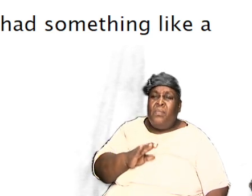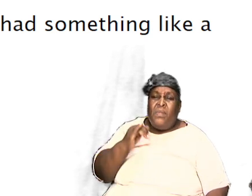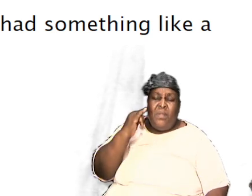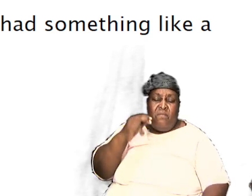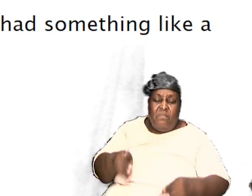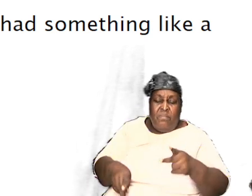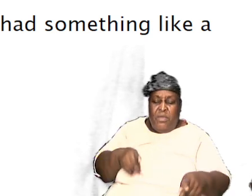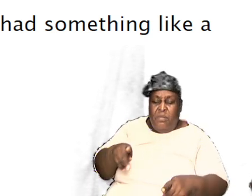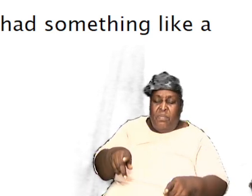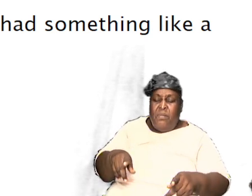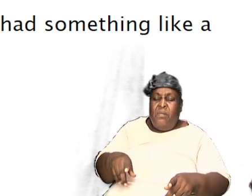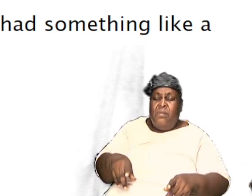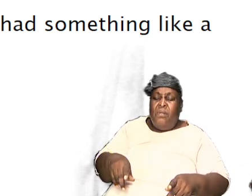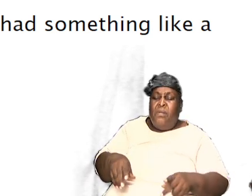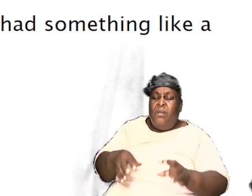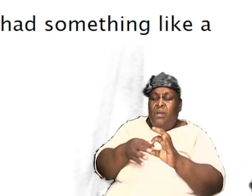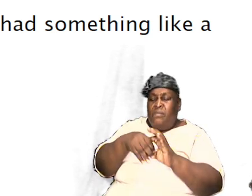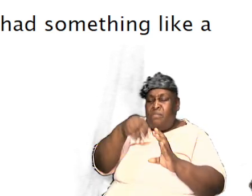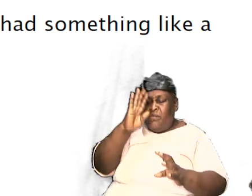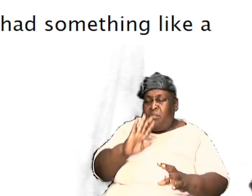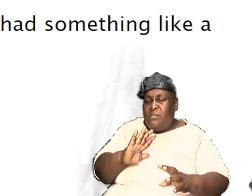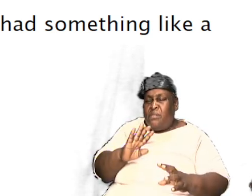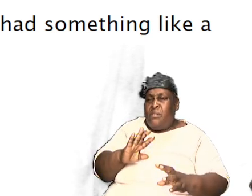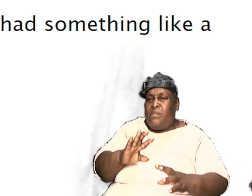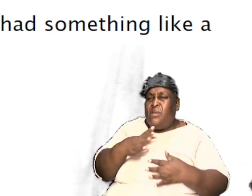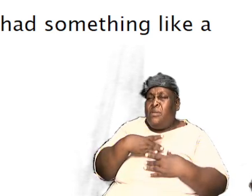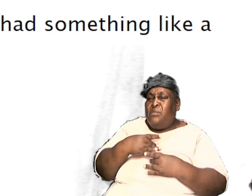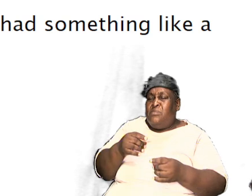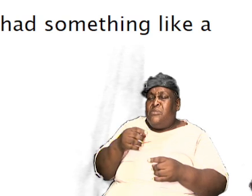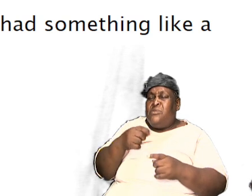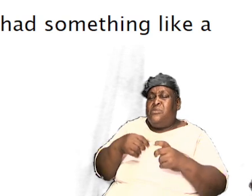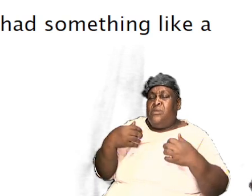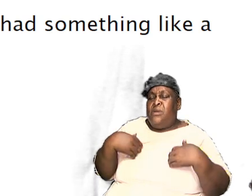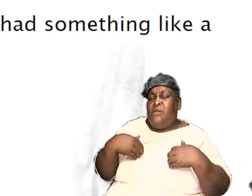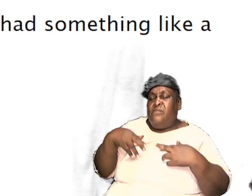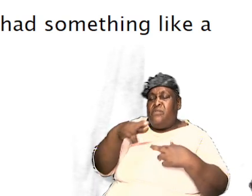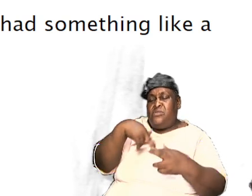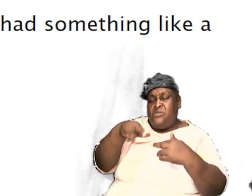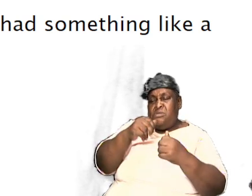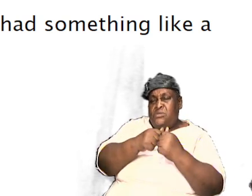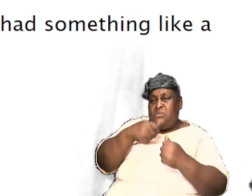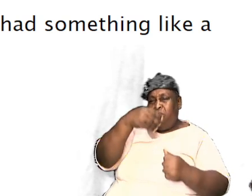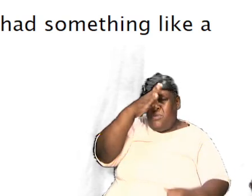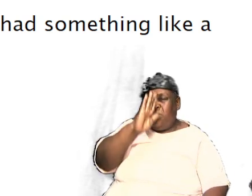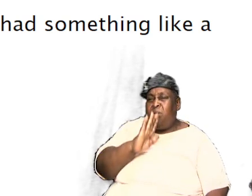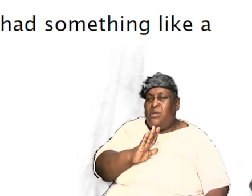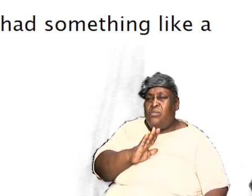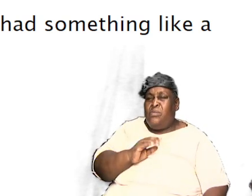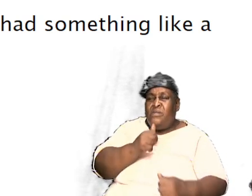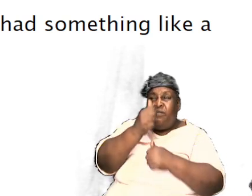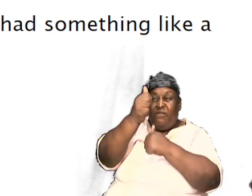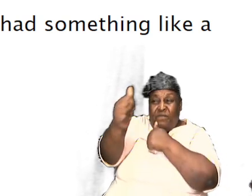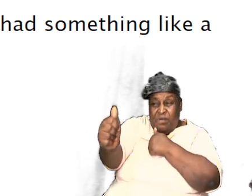of God, we pretend to have a relationship with the Lord, and we are far from him, we are not